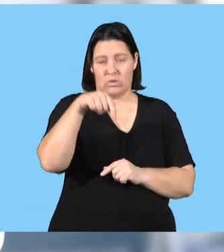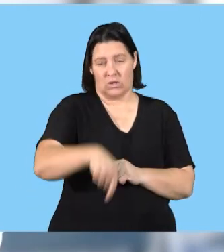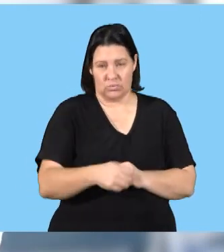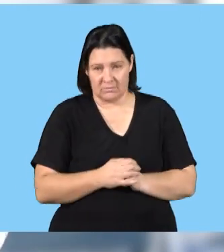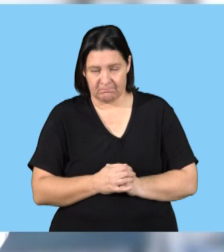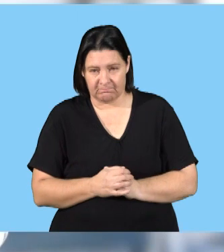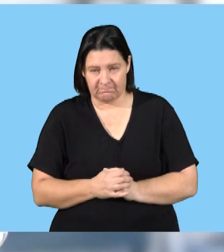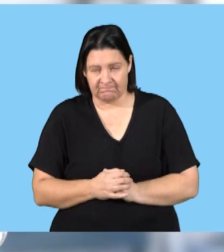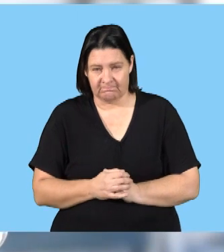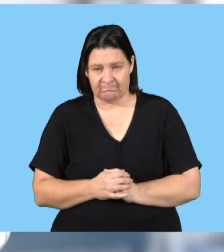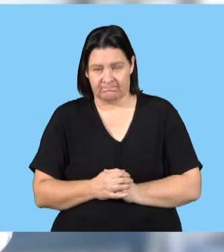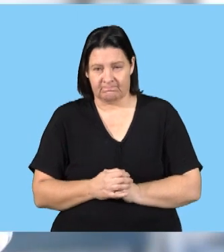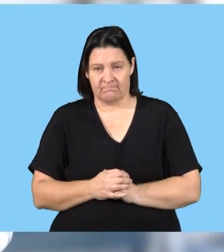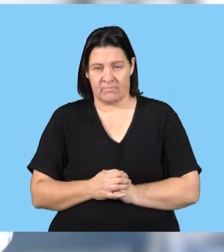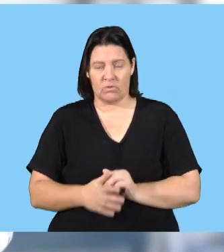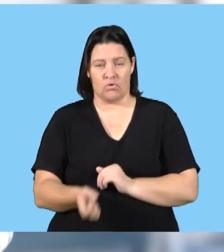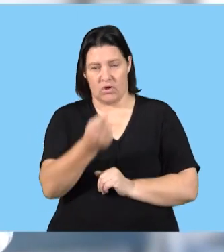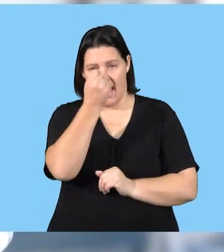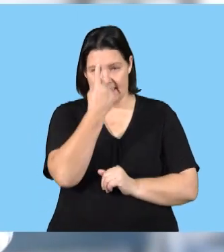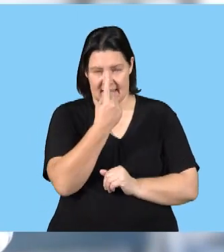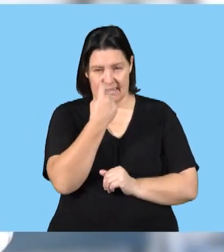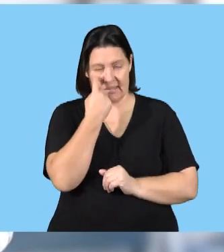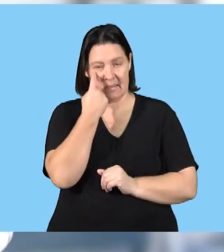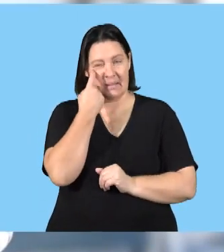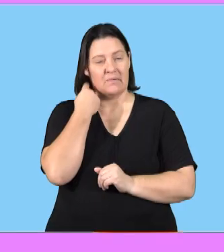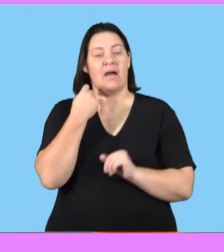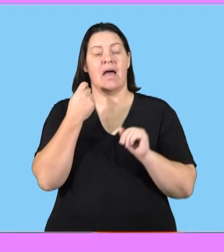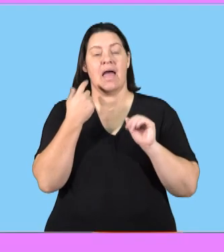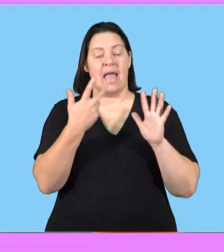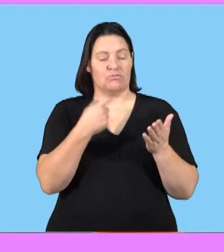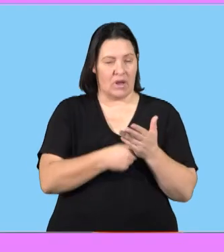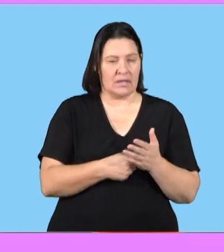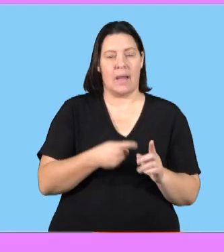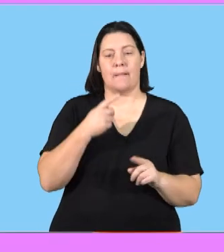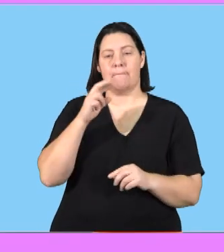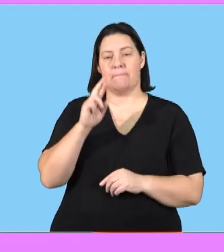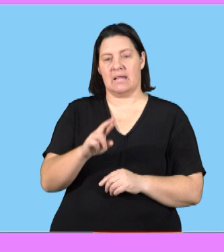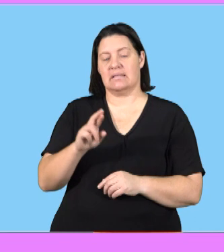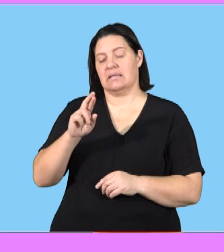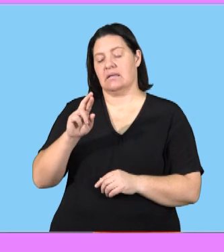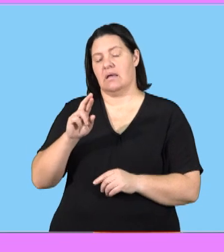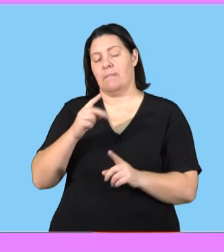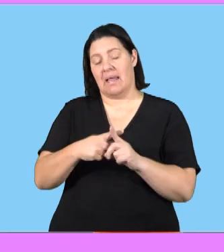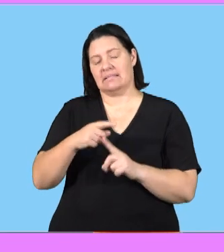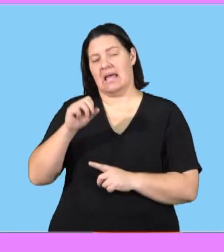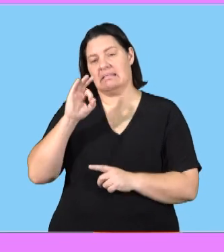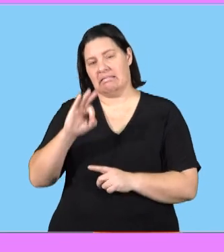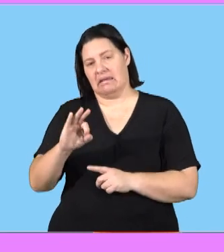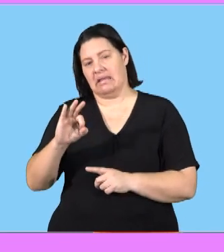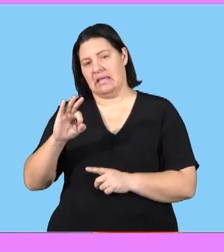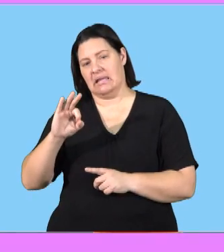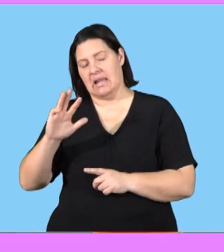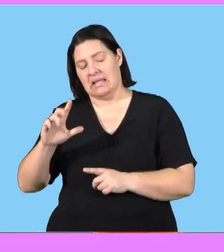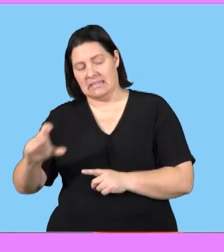rounding down. So I think now you've understood that if we have 8 Rand plus 0.39, you look at